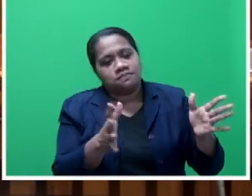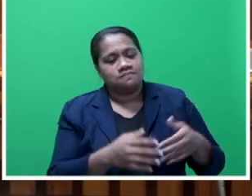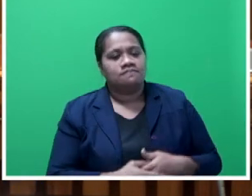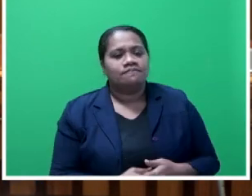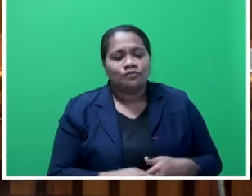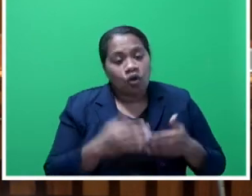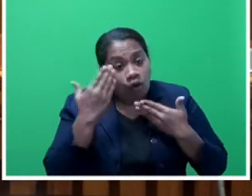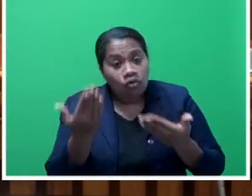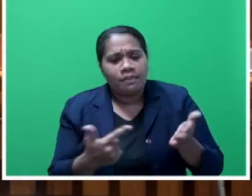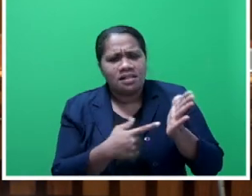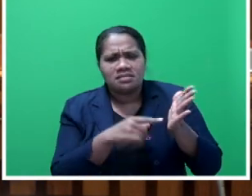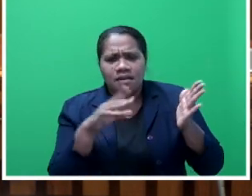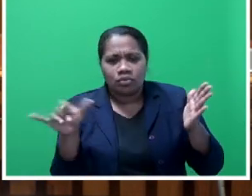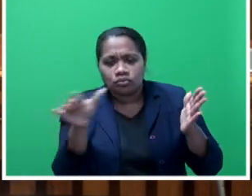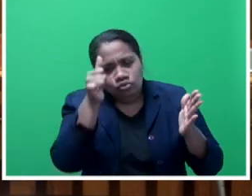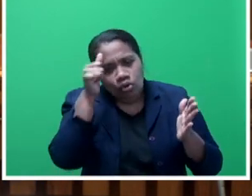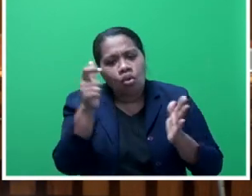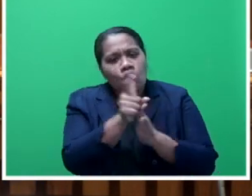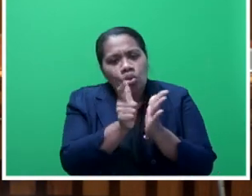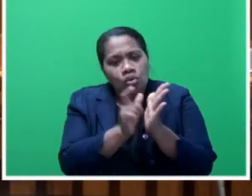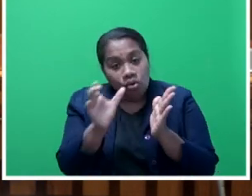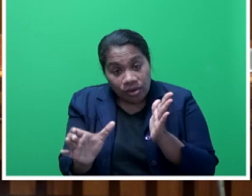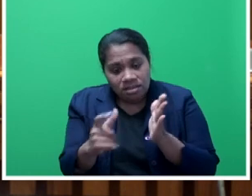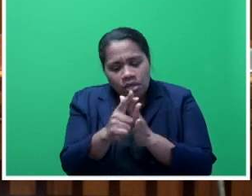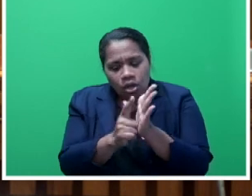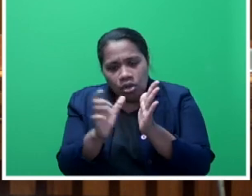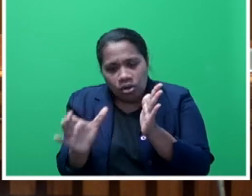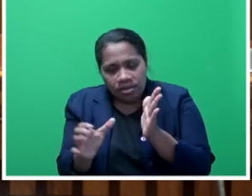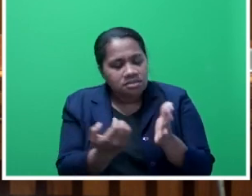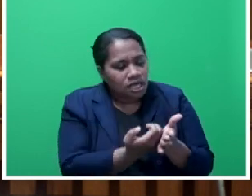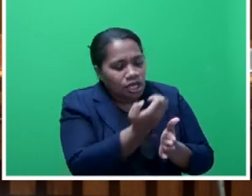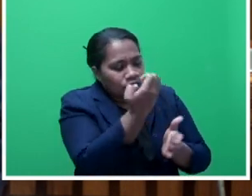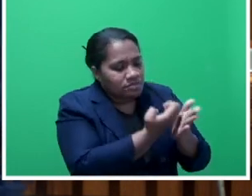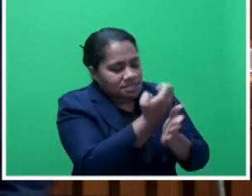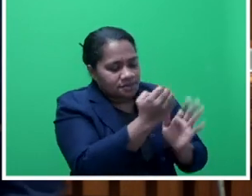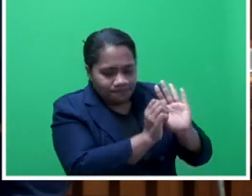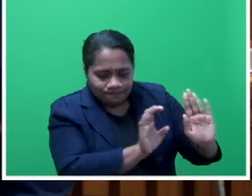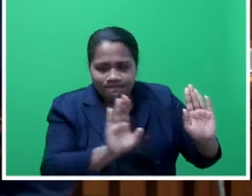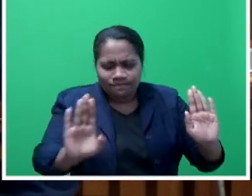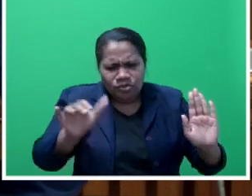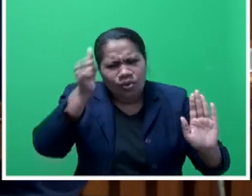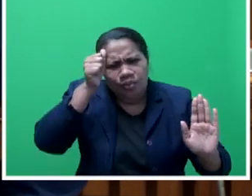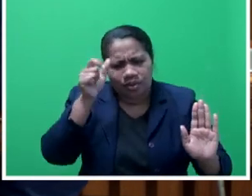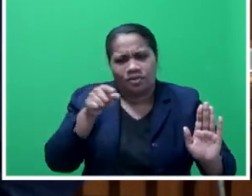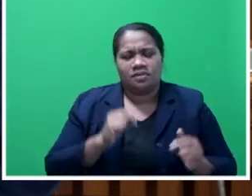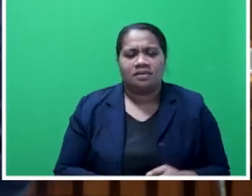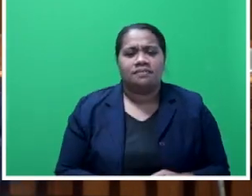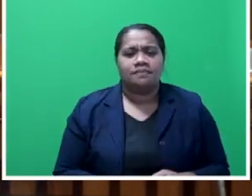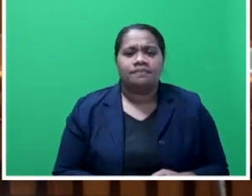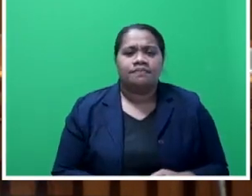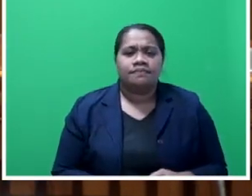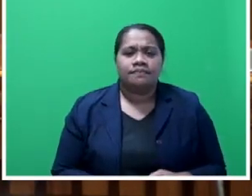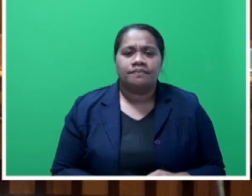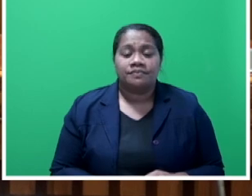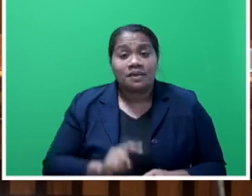know that they are lawyers and they are lawyers, and they are economists and they are economists. We know that, Mr. Speaker, sir. Mr. Speaker, sir, the reality is